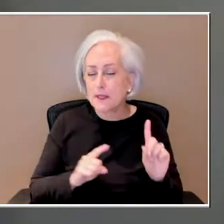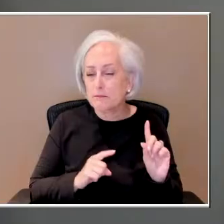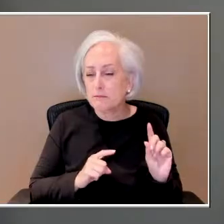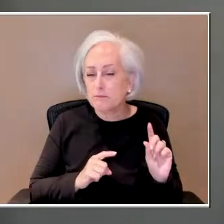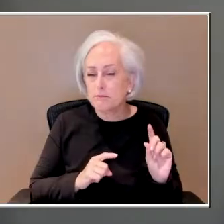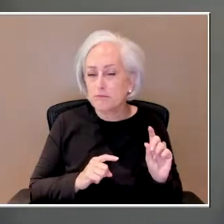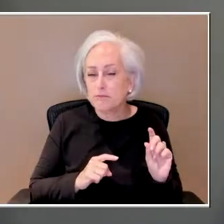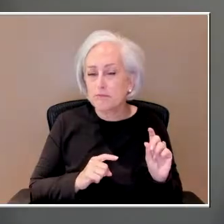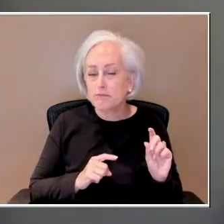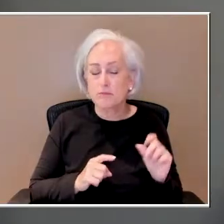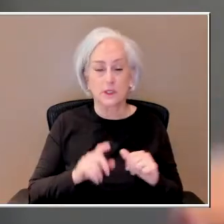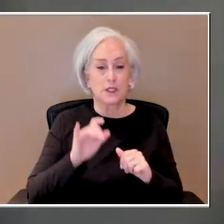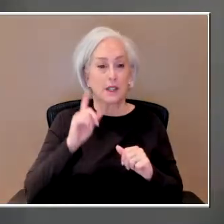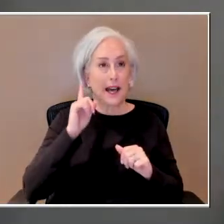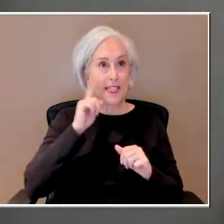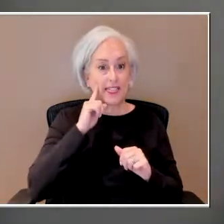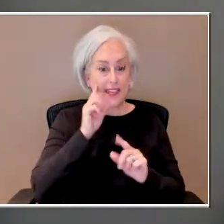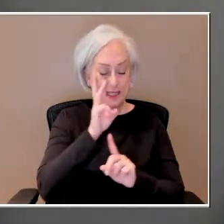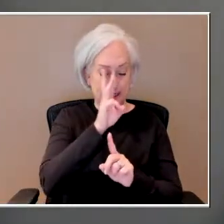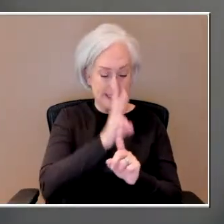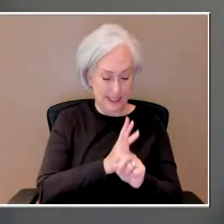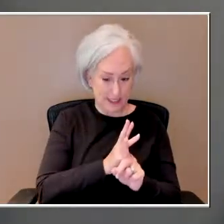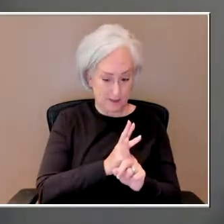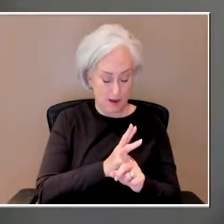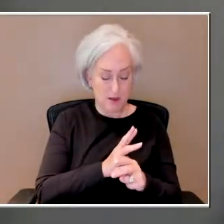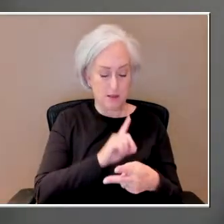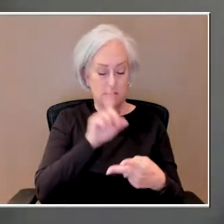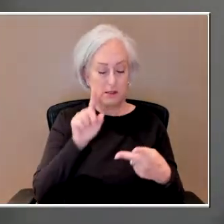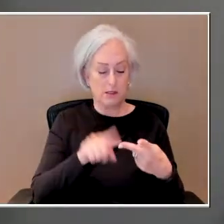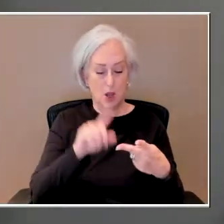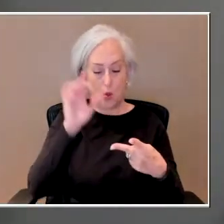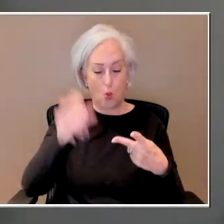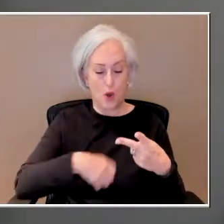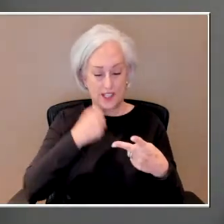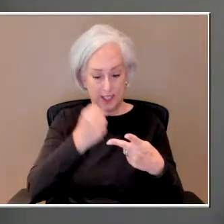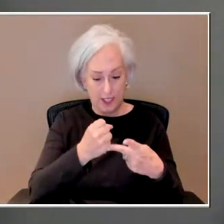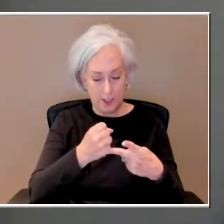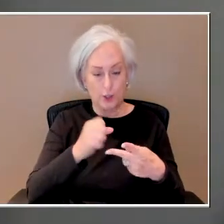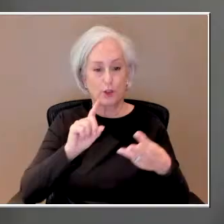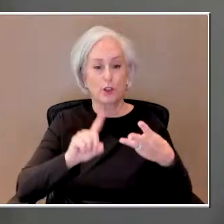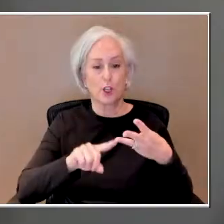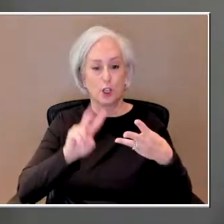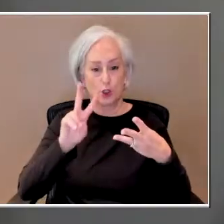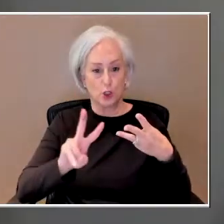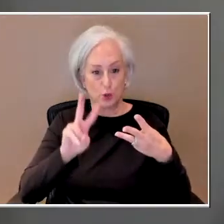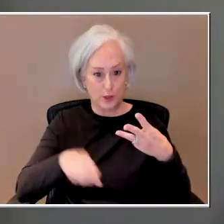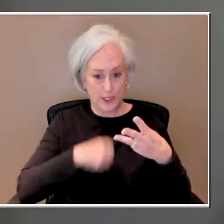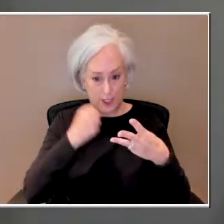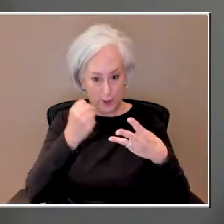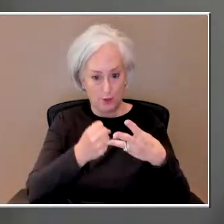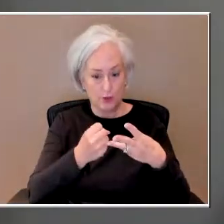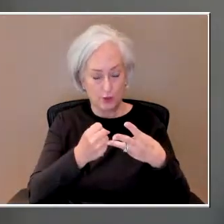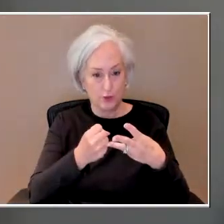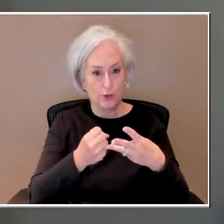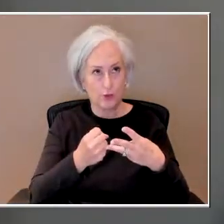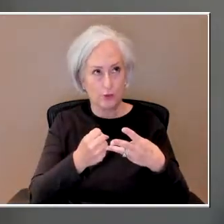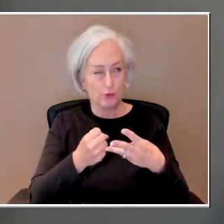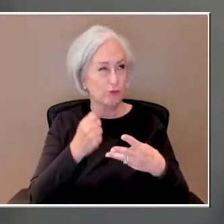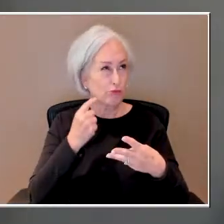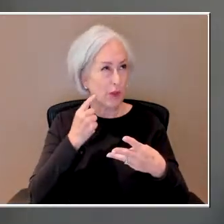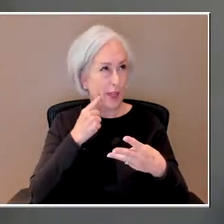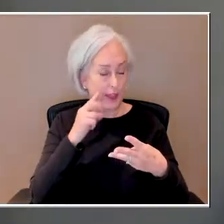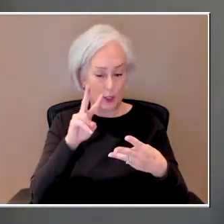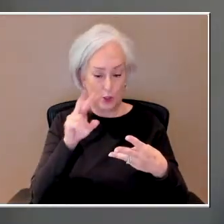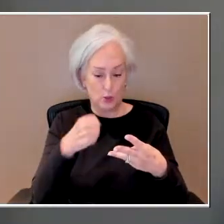So it was 6 months, and then a year, and then again at 2 years. So this was his 2-year. We did it a little